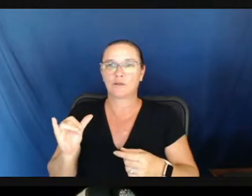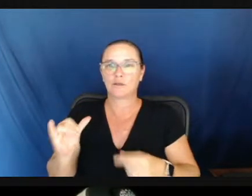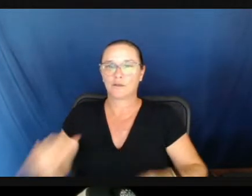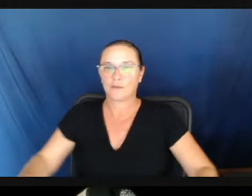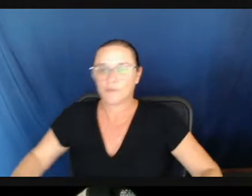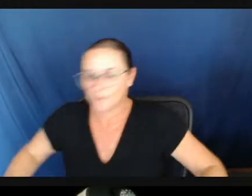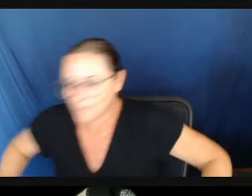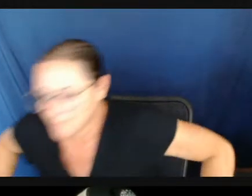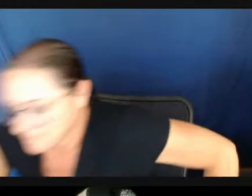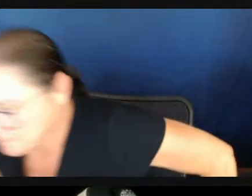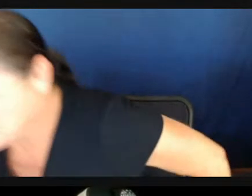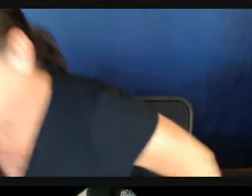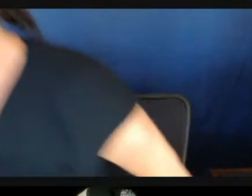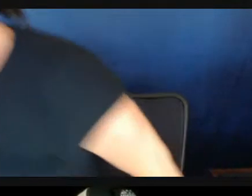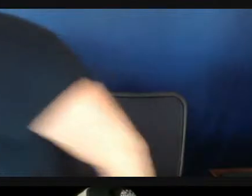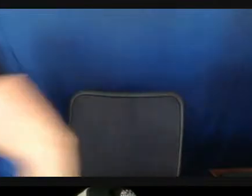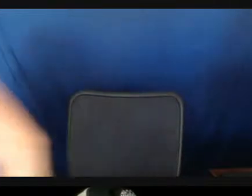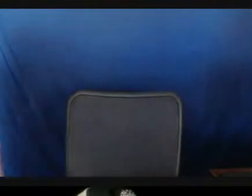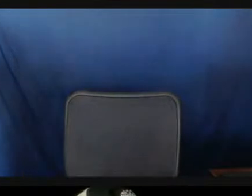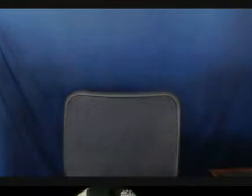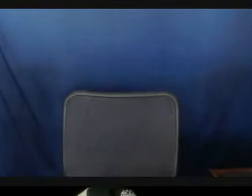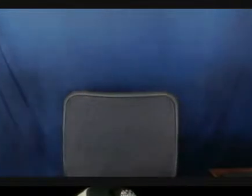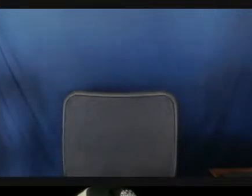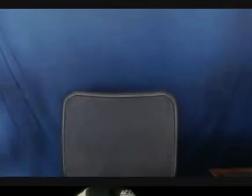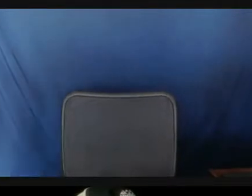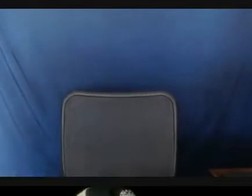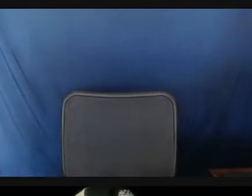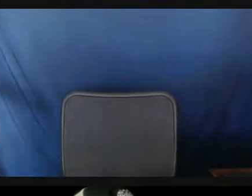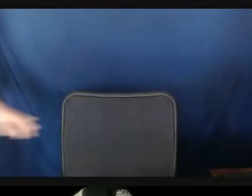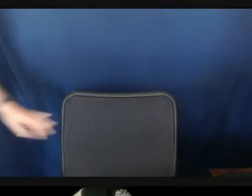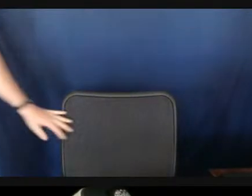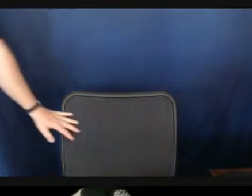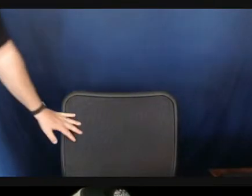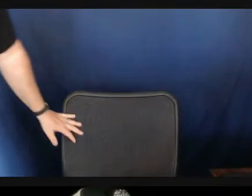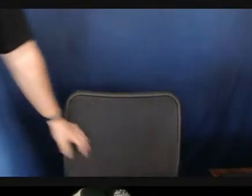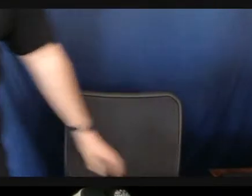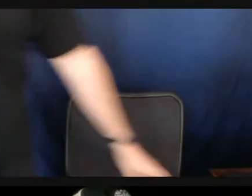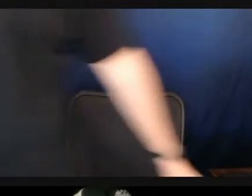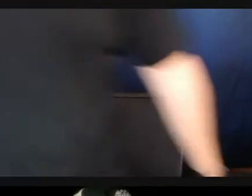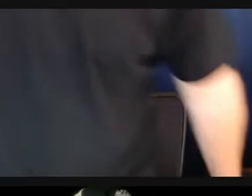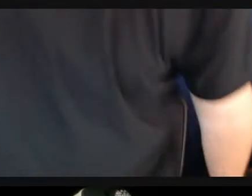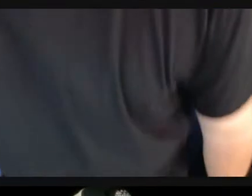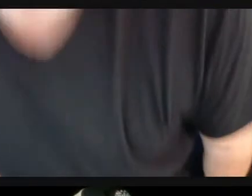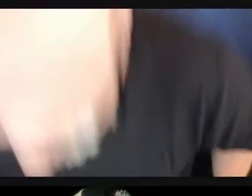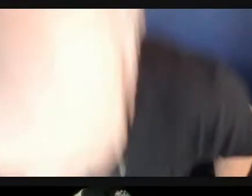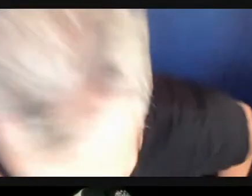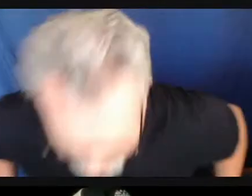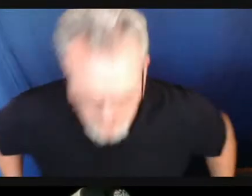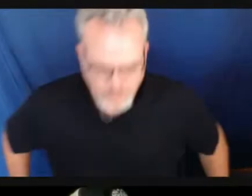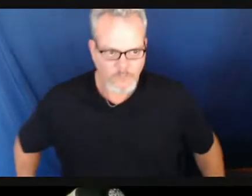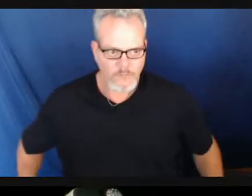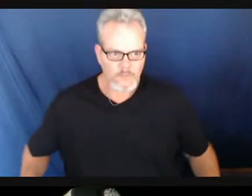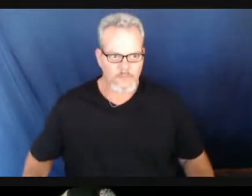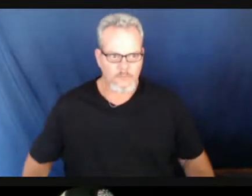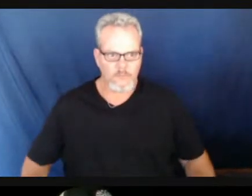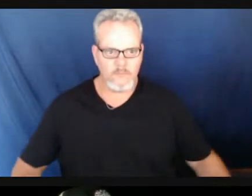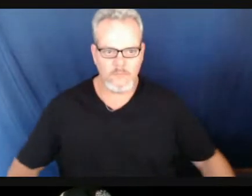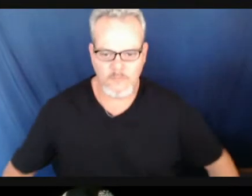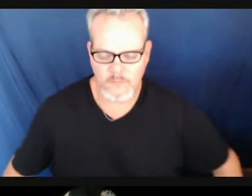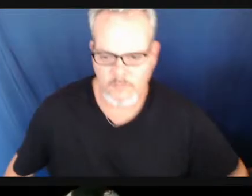The closest sites are in a national park, and here is their chart of their sensors, everything in the green